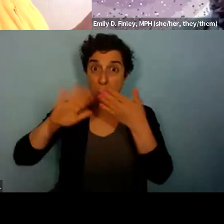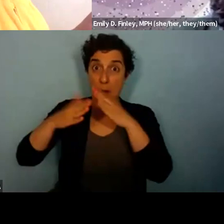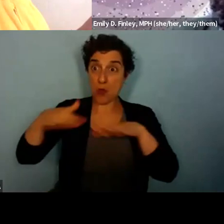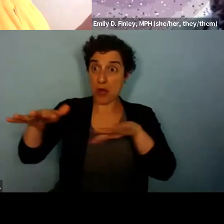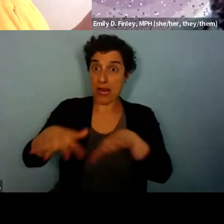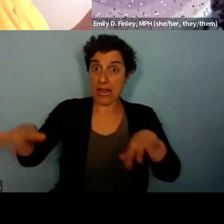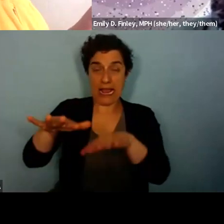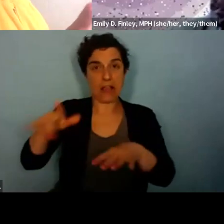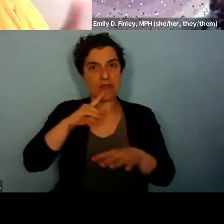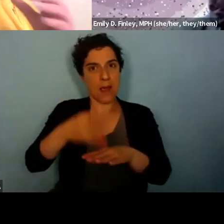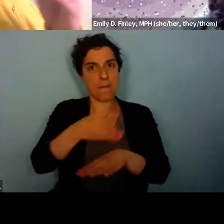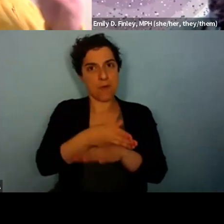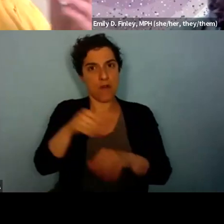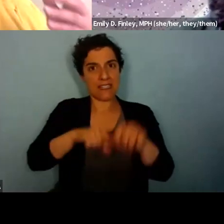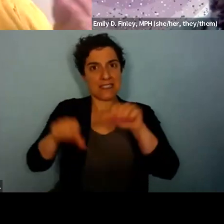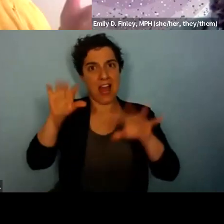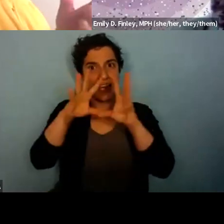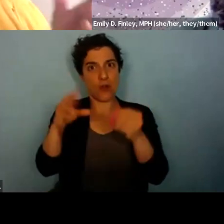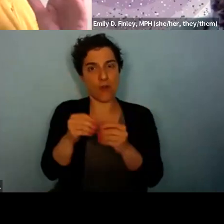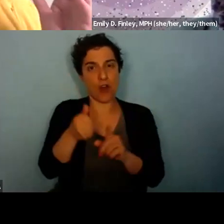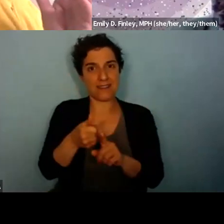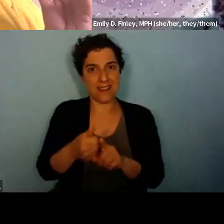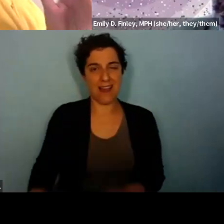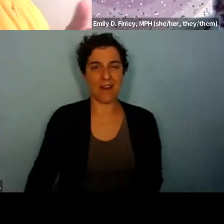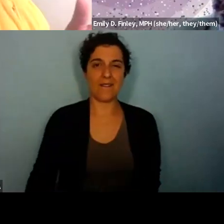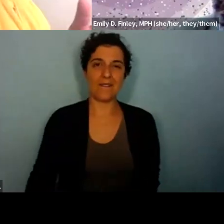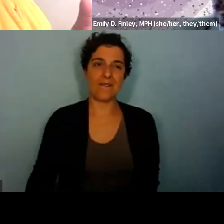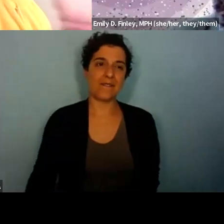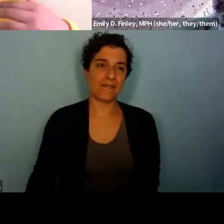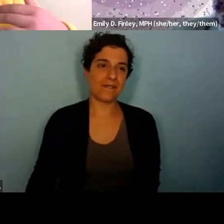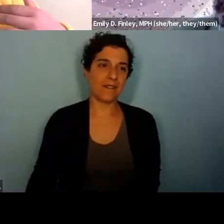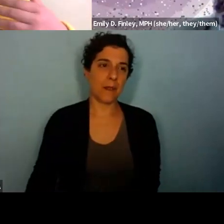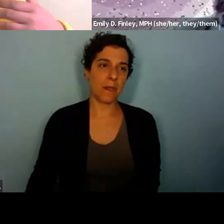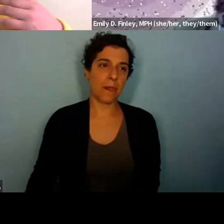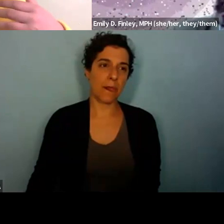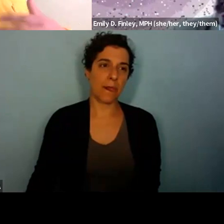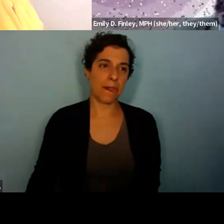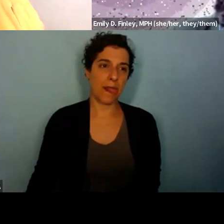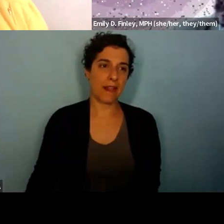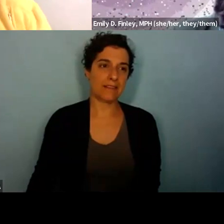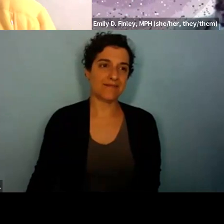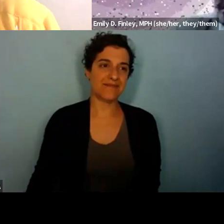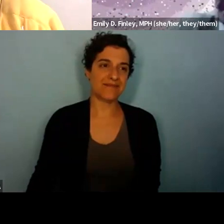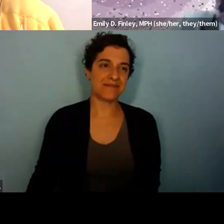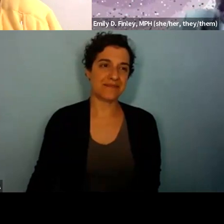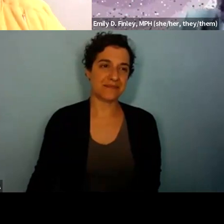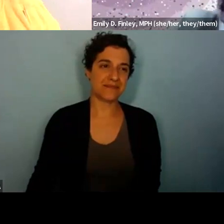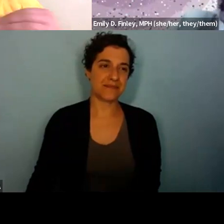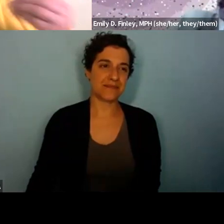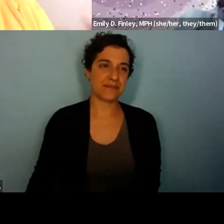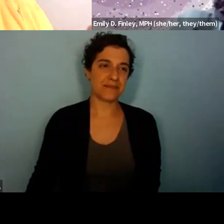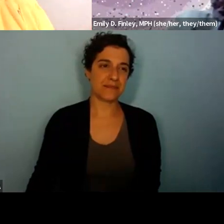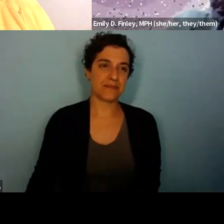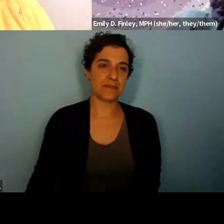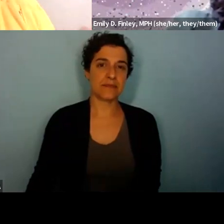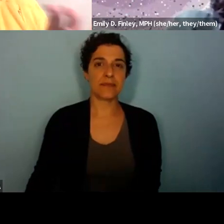say. Yeah. And sometimes people, scientists, and I'm a scientist, and people who just